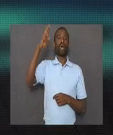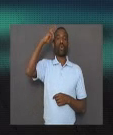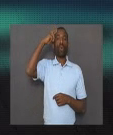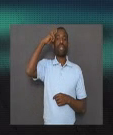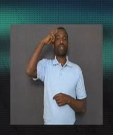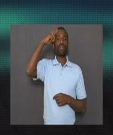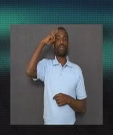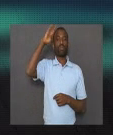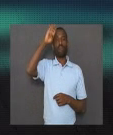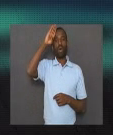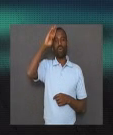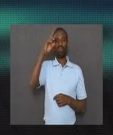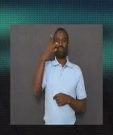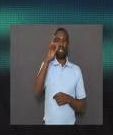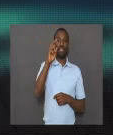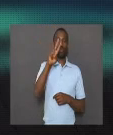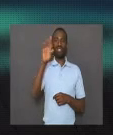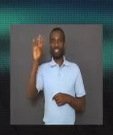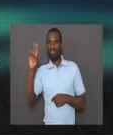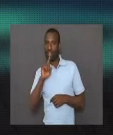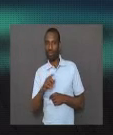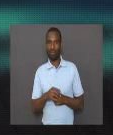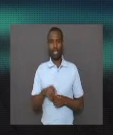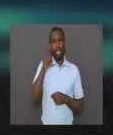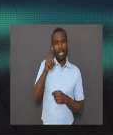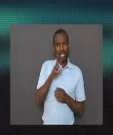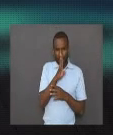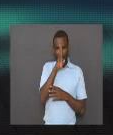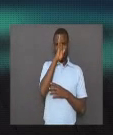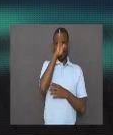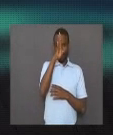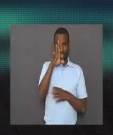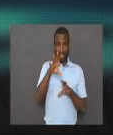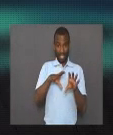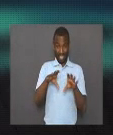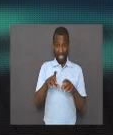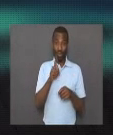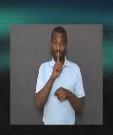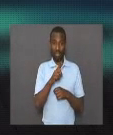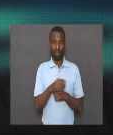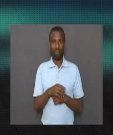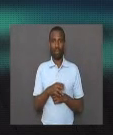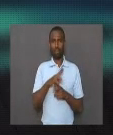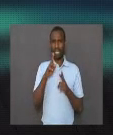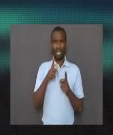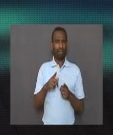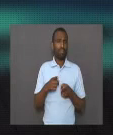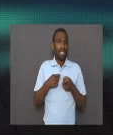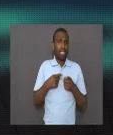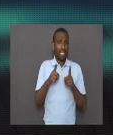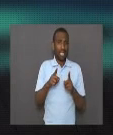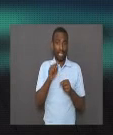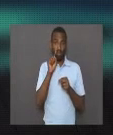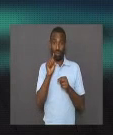1827. The discovery was of critical importance because it helped to